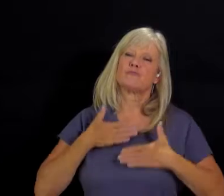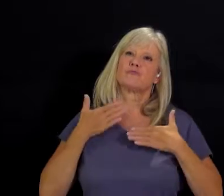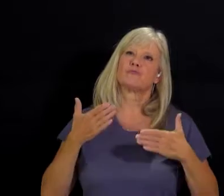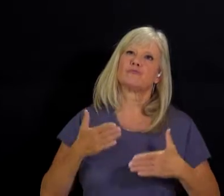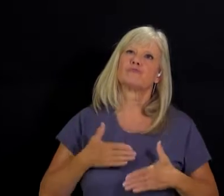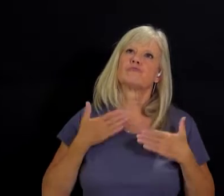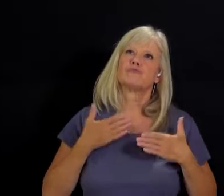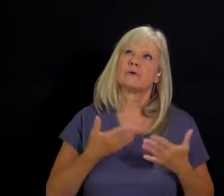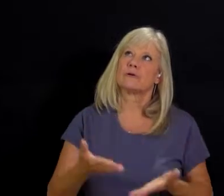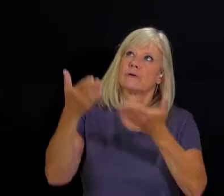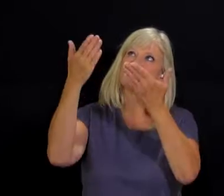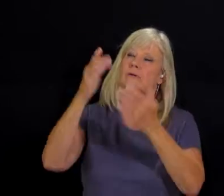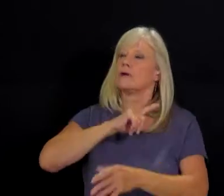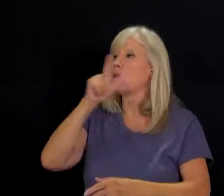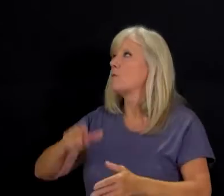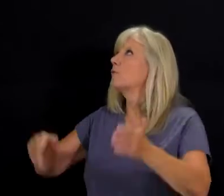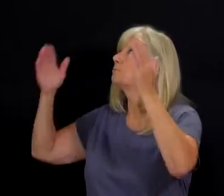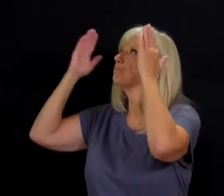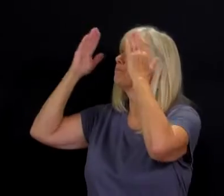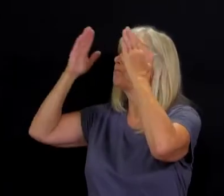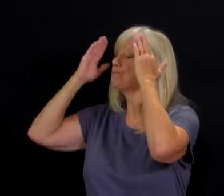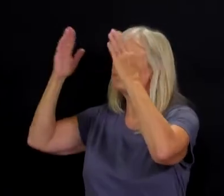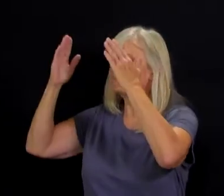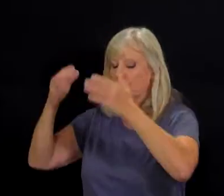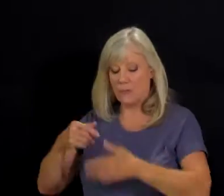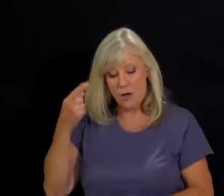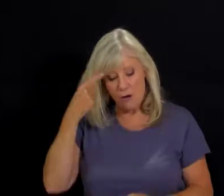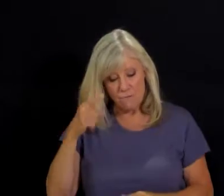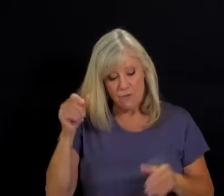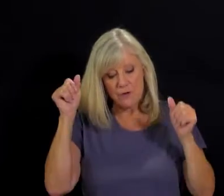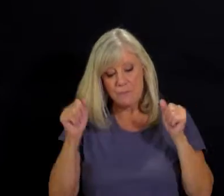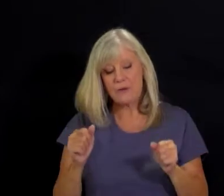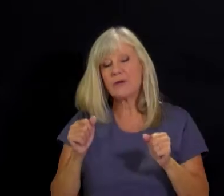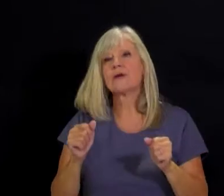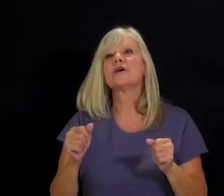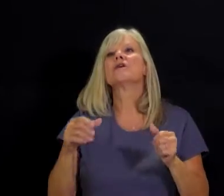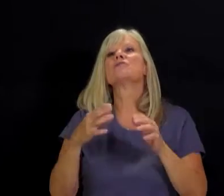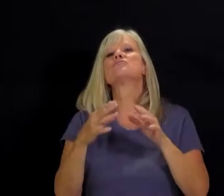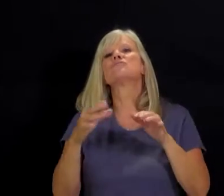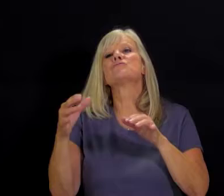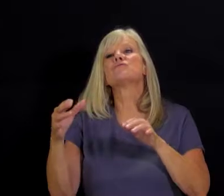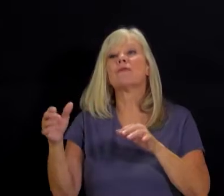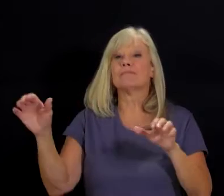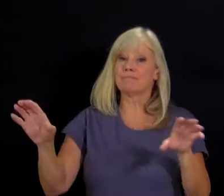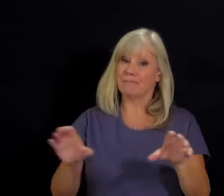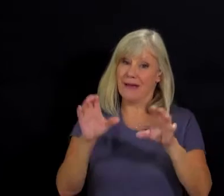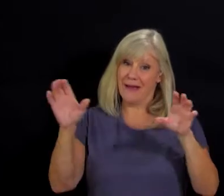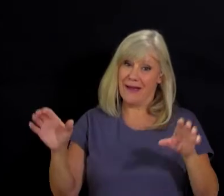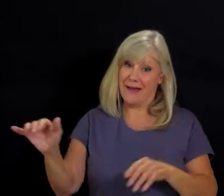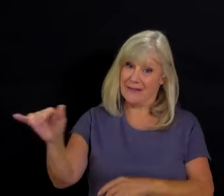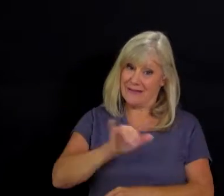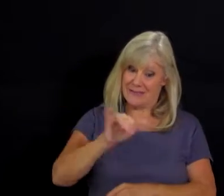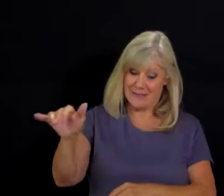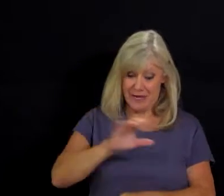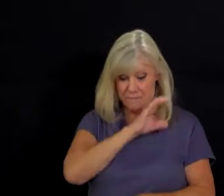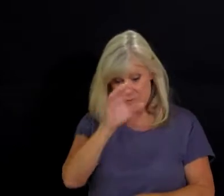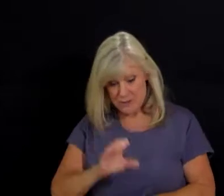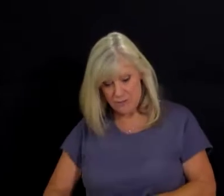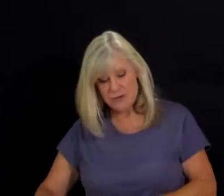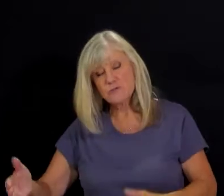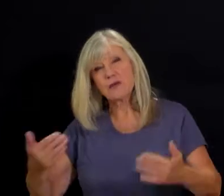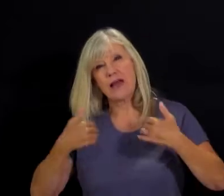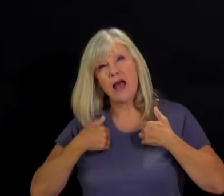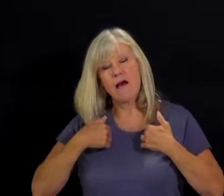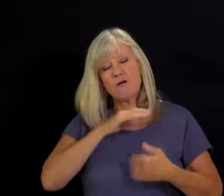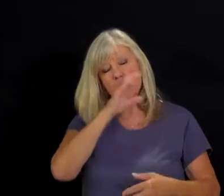the Lord. Lord, hear our prayer. For the ability to imitate Christ, that we may put on the mind and